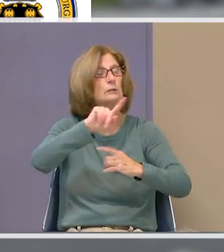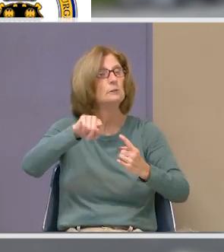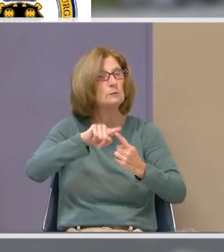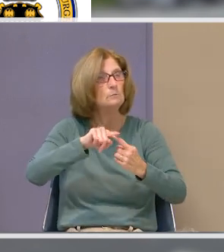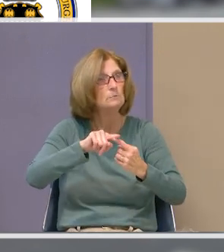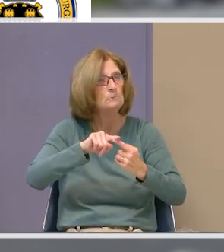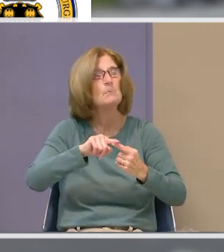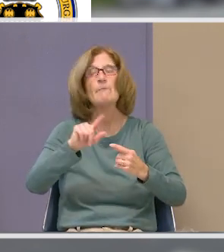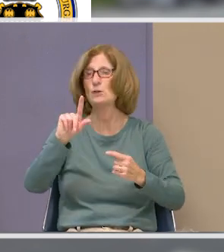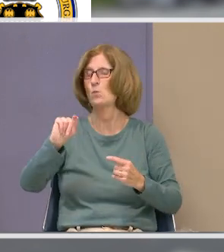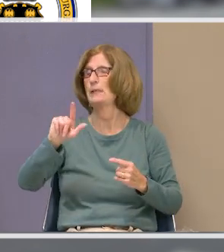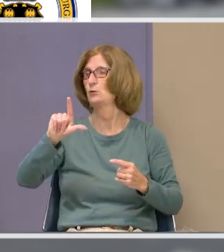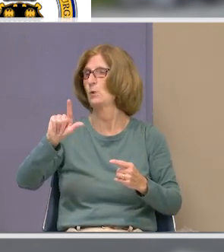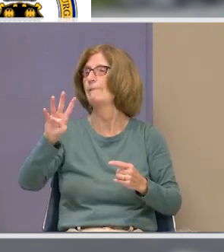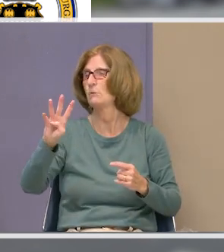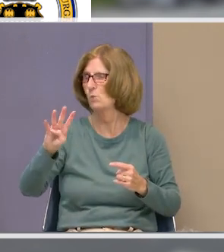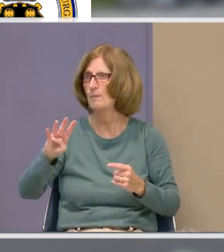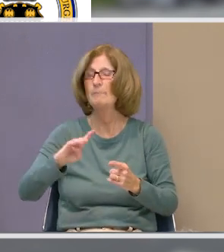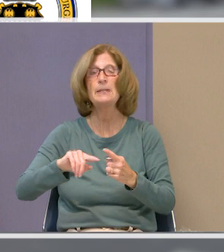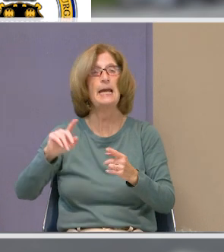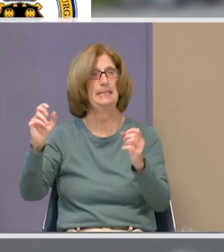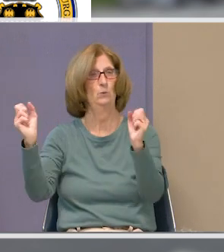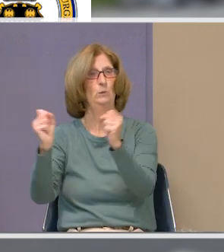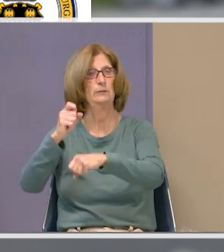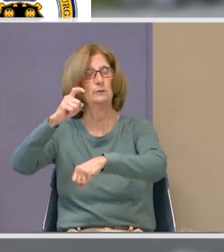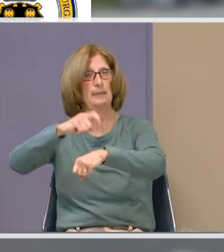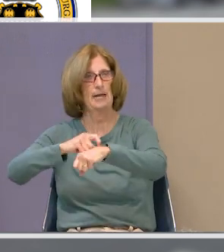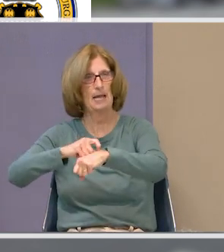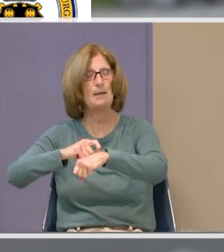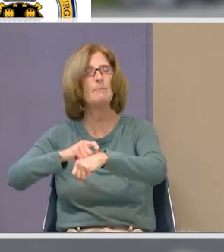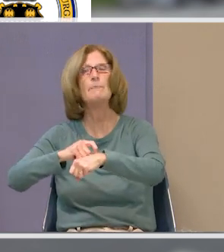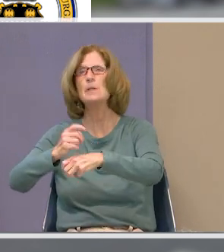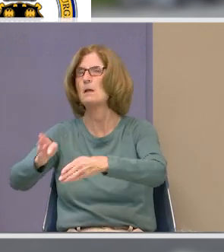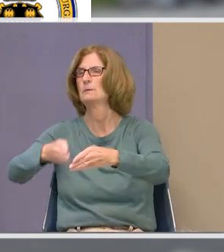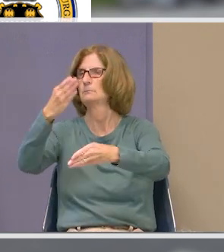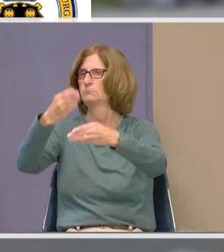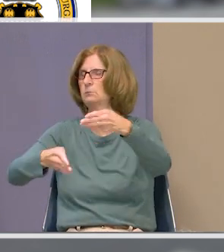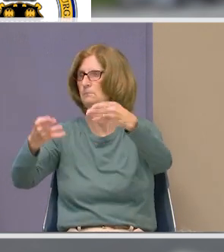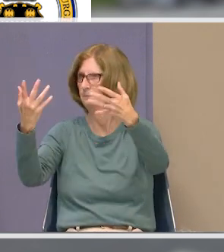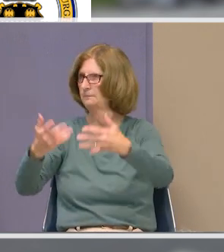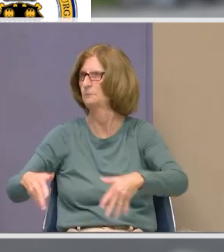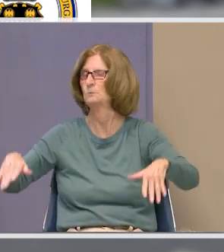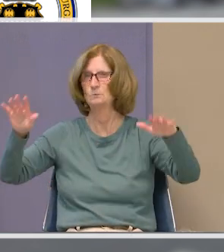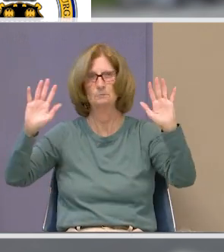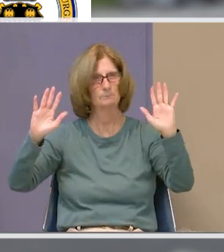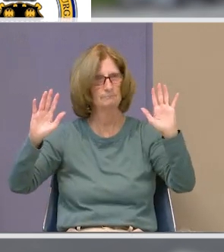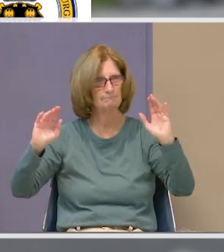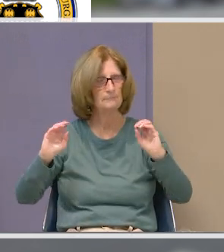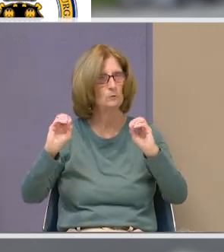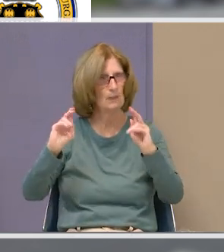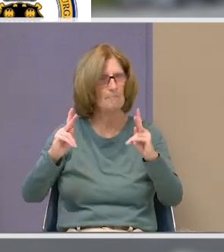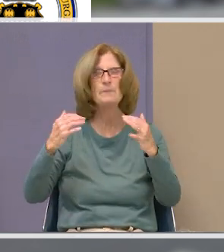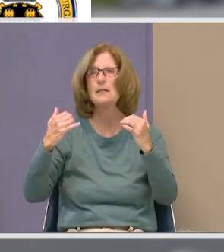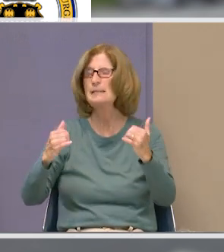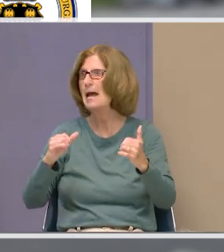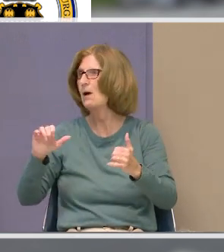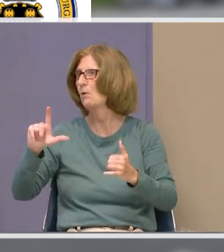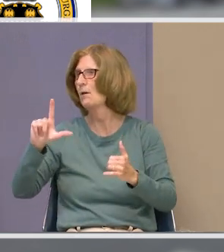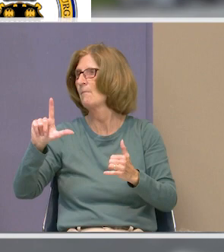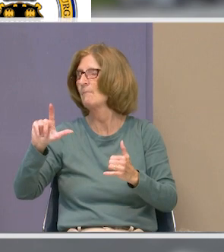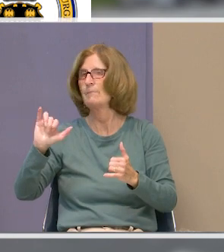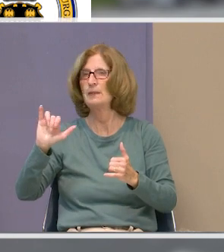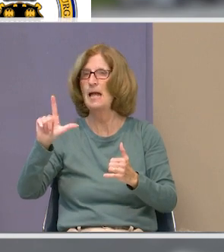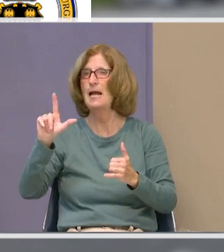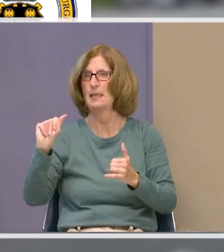24, and in the winter of 24, this project will be completed. And with that, I'm going to pass off to Lila to get